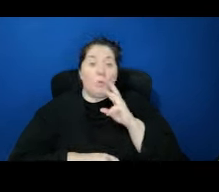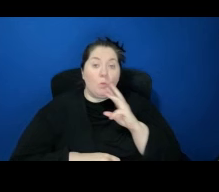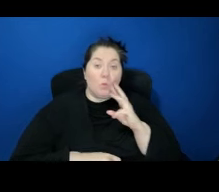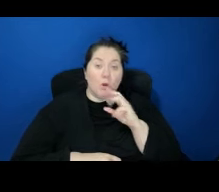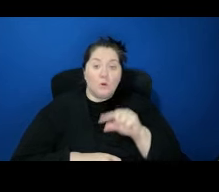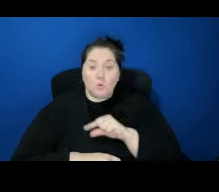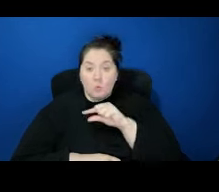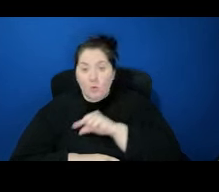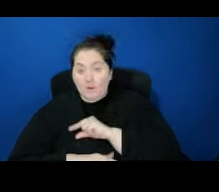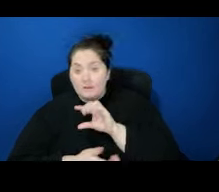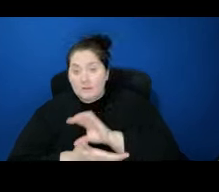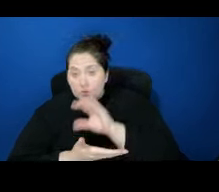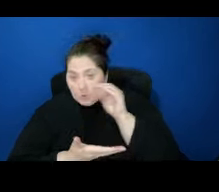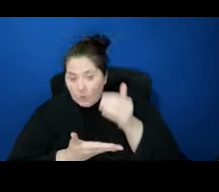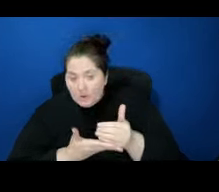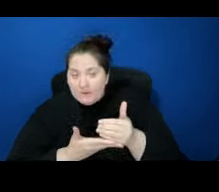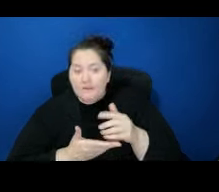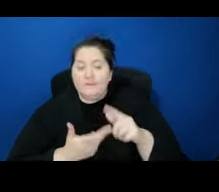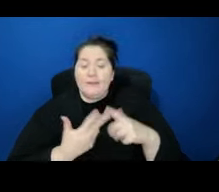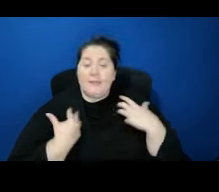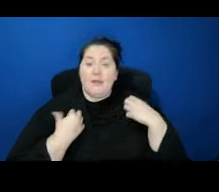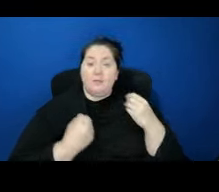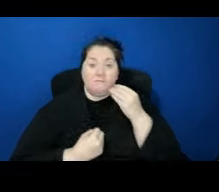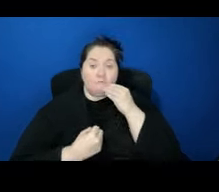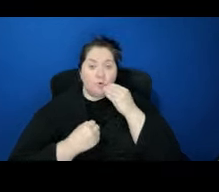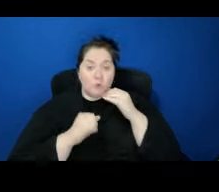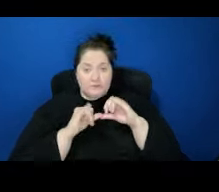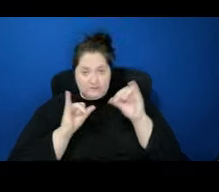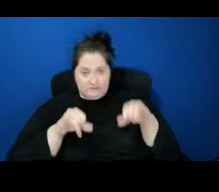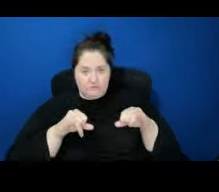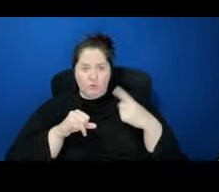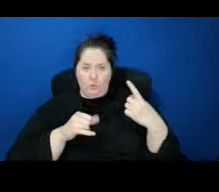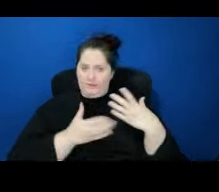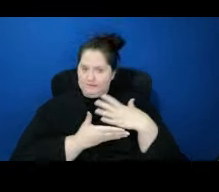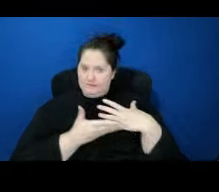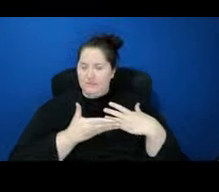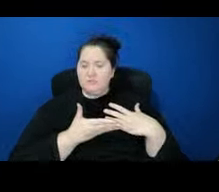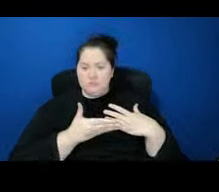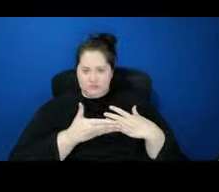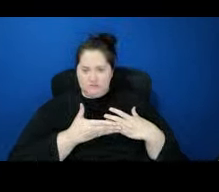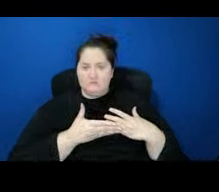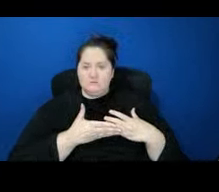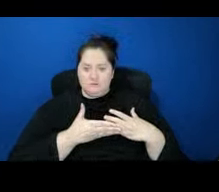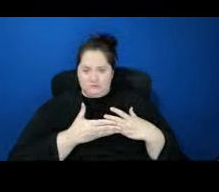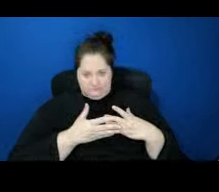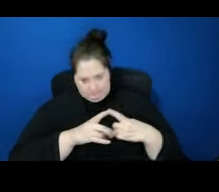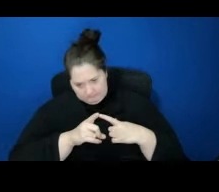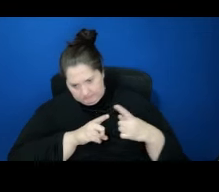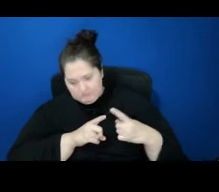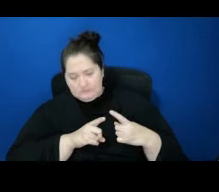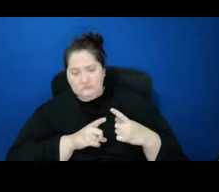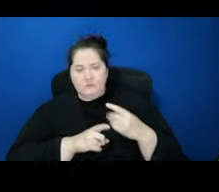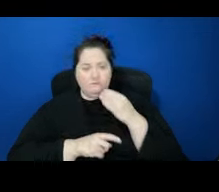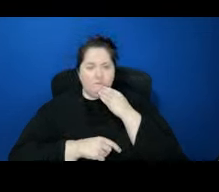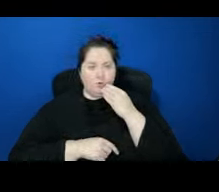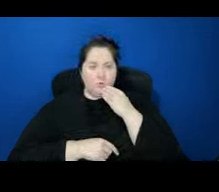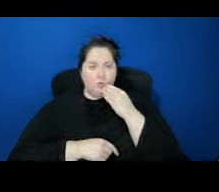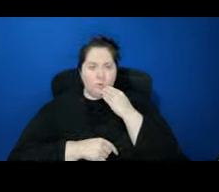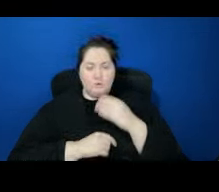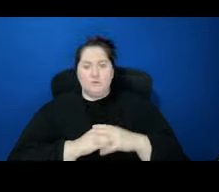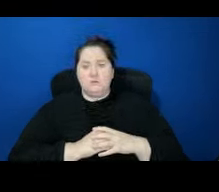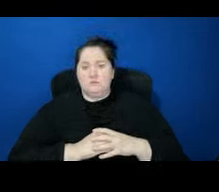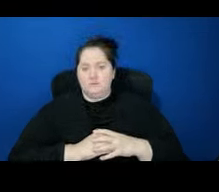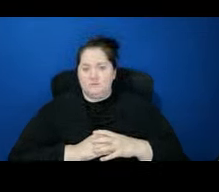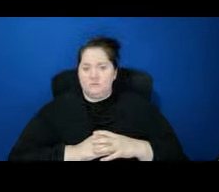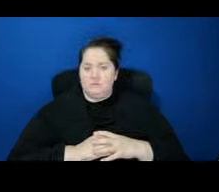quality and quantity, and then healthy food systems. There's an entire section in climate and environment specifically about food. So